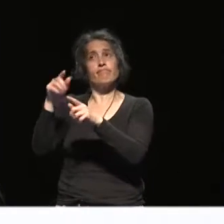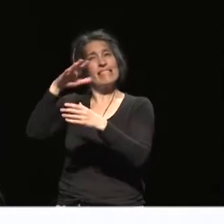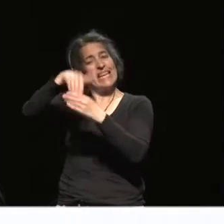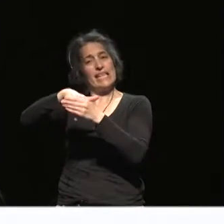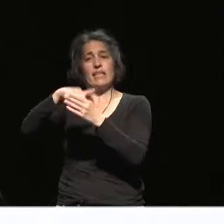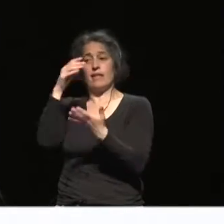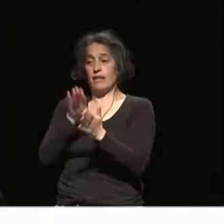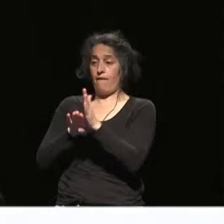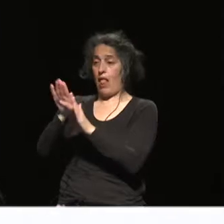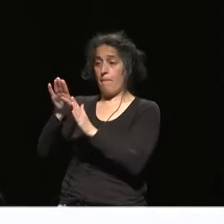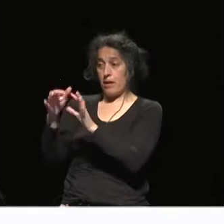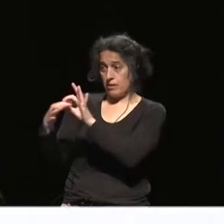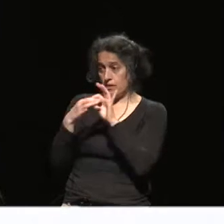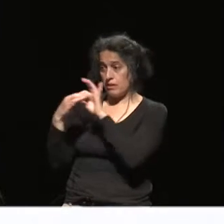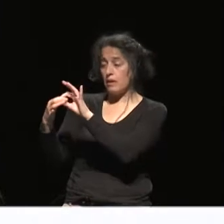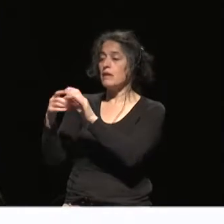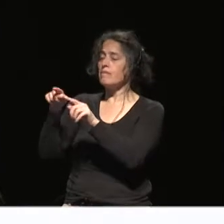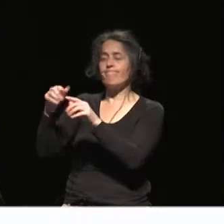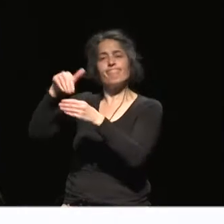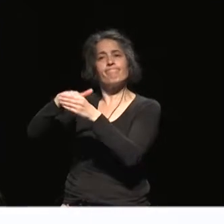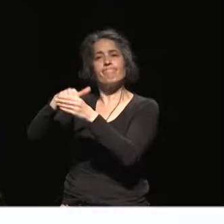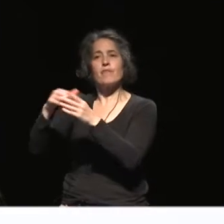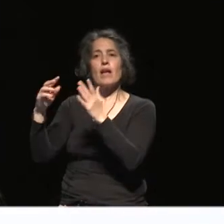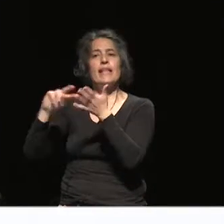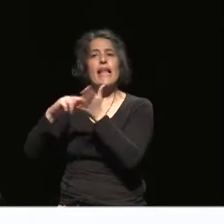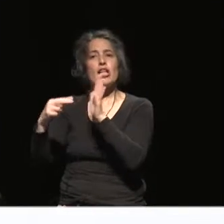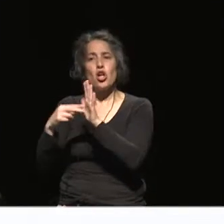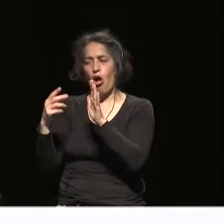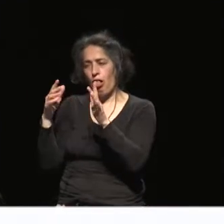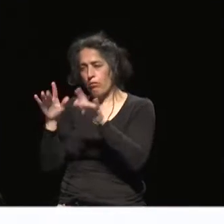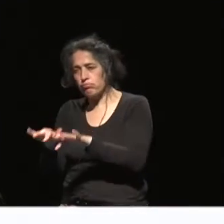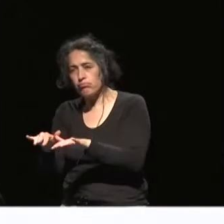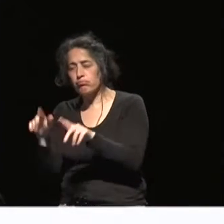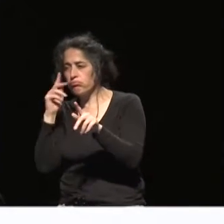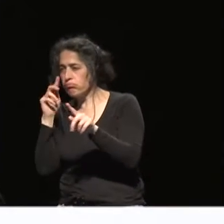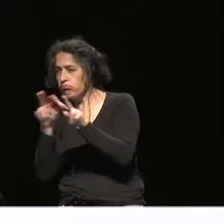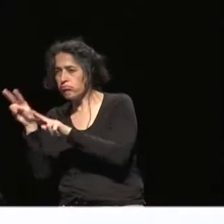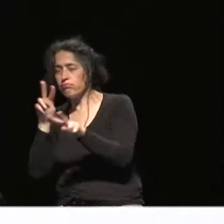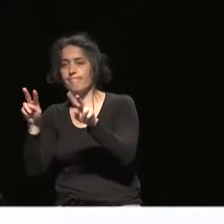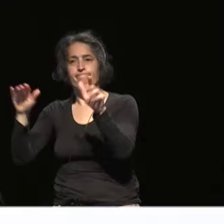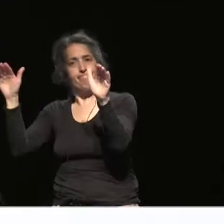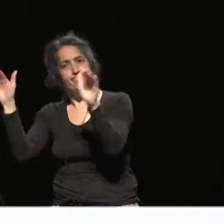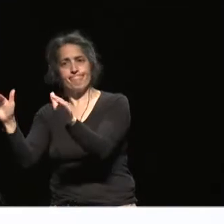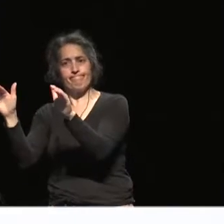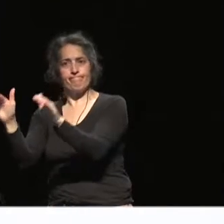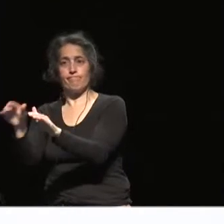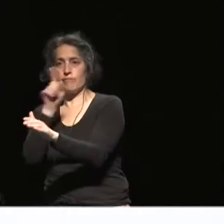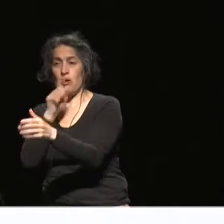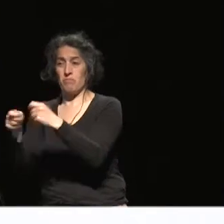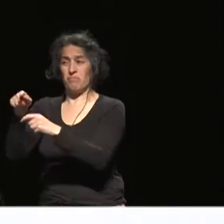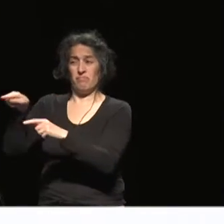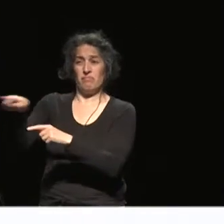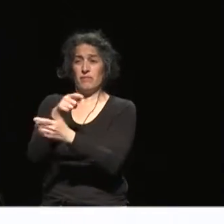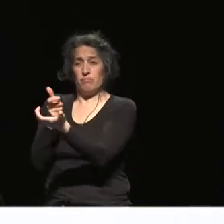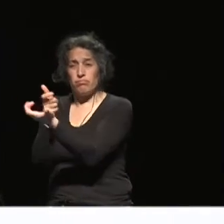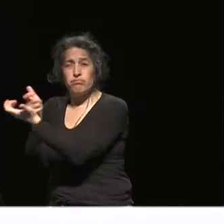they expect it somehow to work increasingly in some of the most dangerous and most difficult environments in the world. How